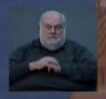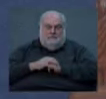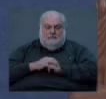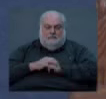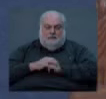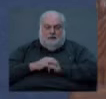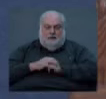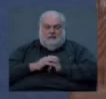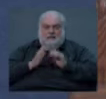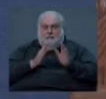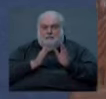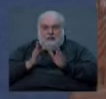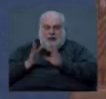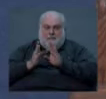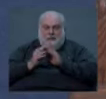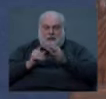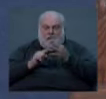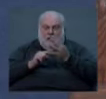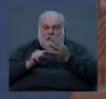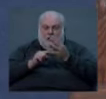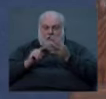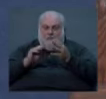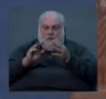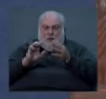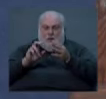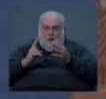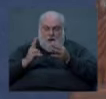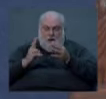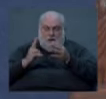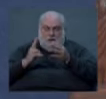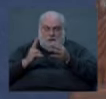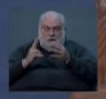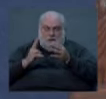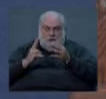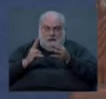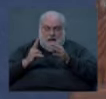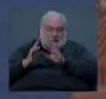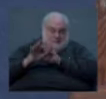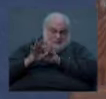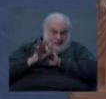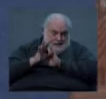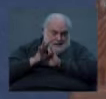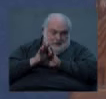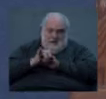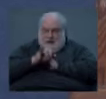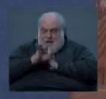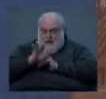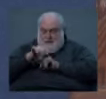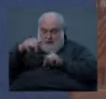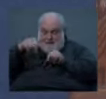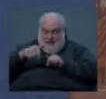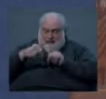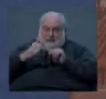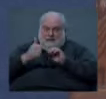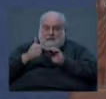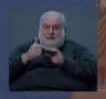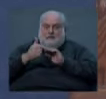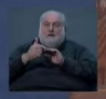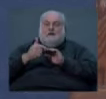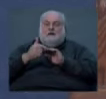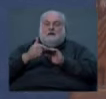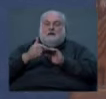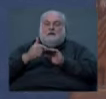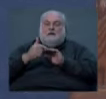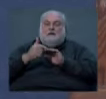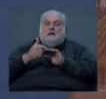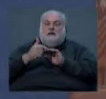That was the intended meeting to have those, but upon selection, if this proceeds, the